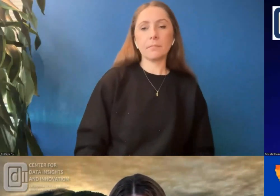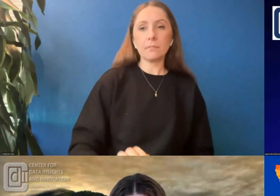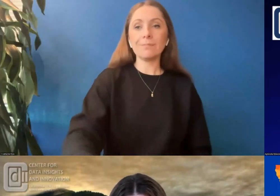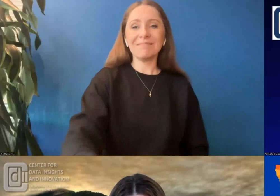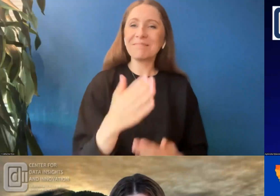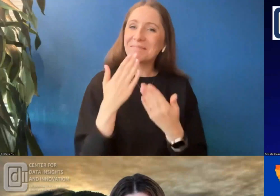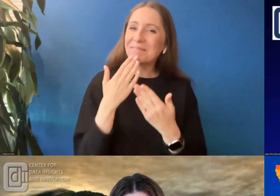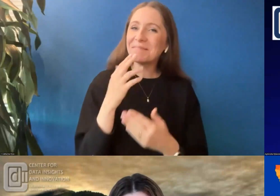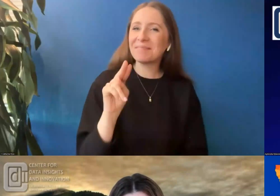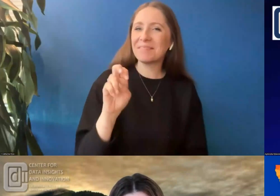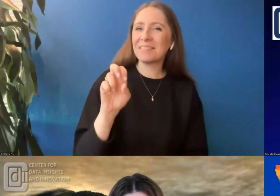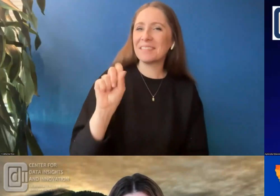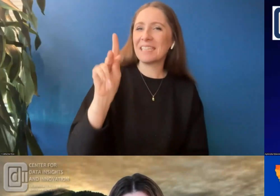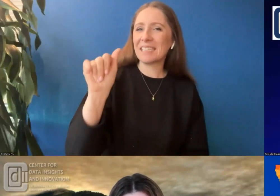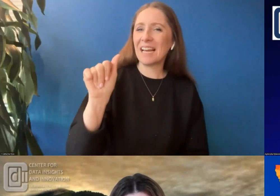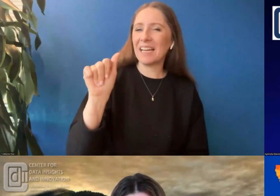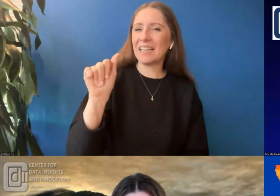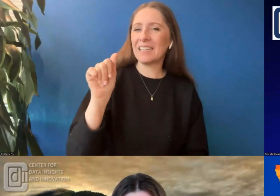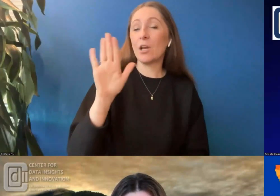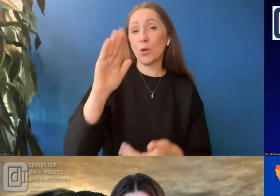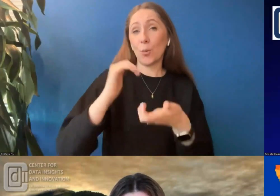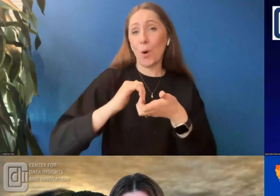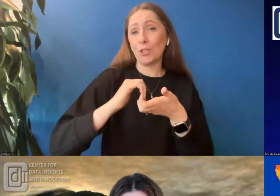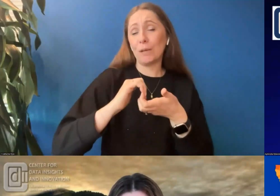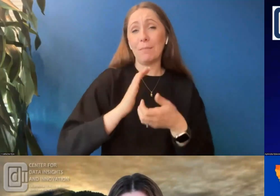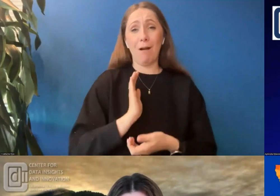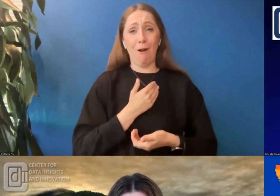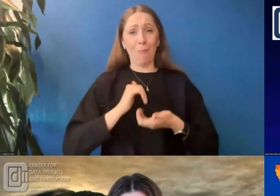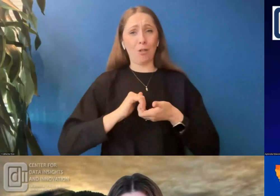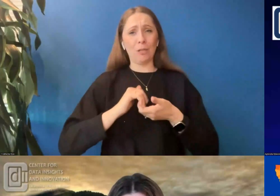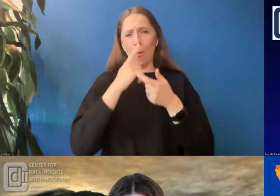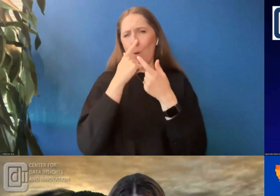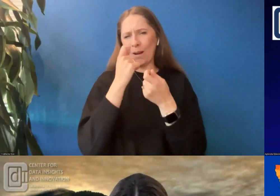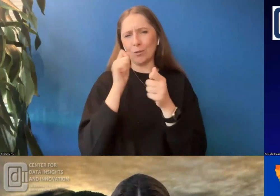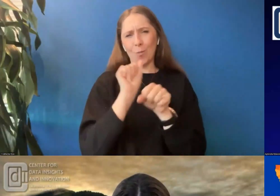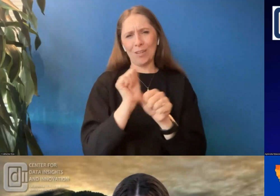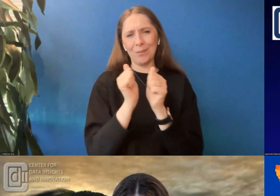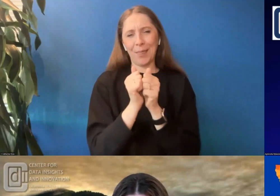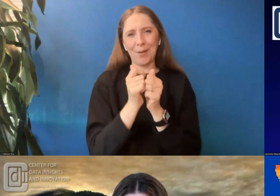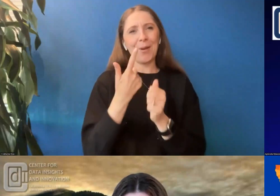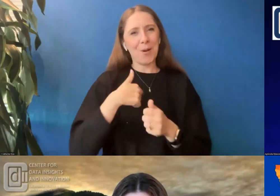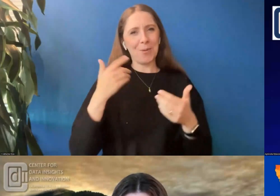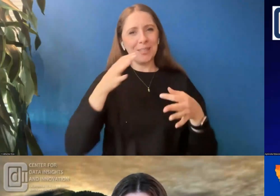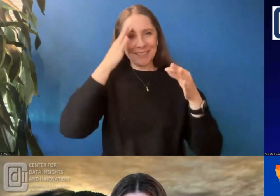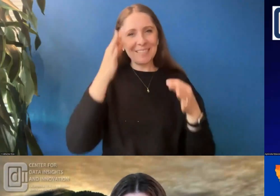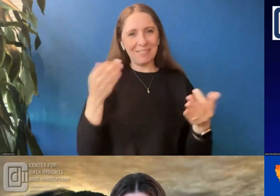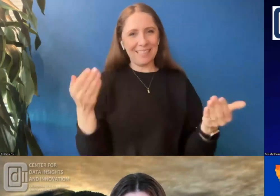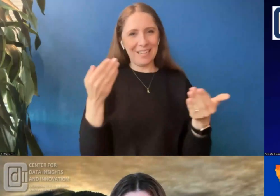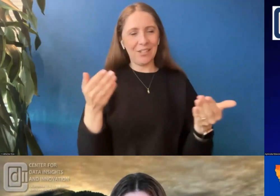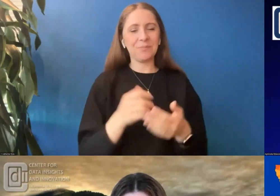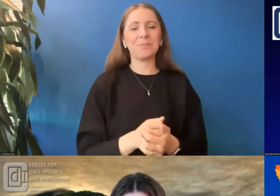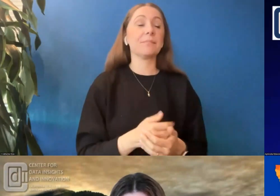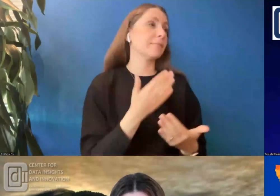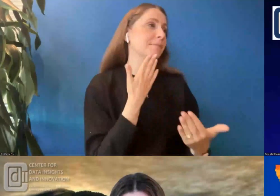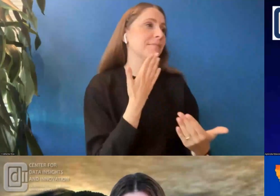Thanks, Neska. We appreciate that. And I think the partnership is really interested in this work. So we're definitely here. Thank